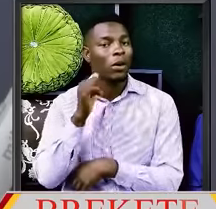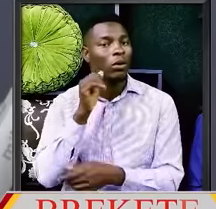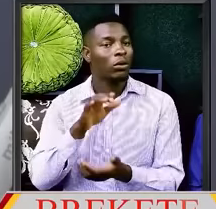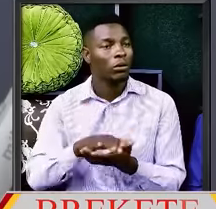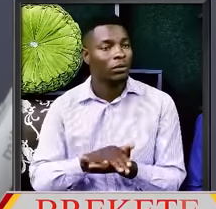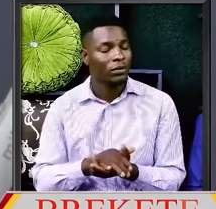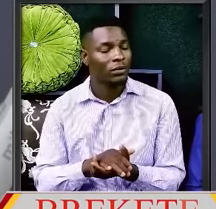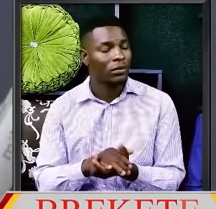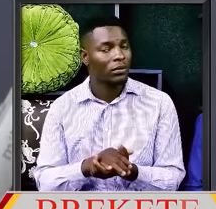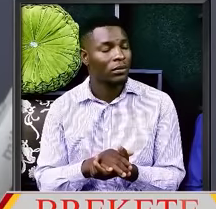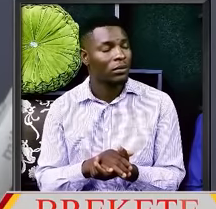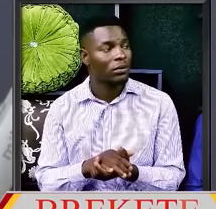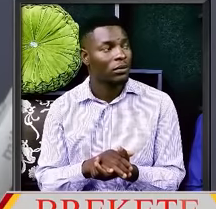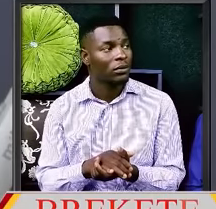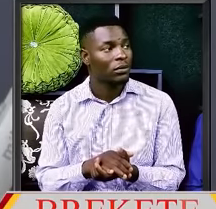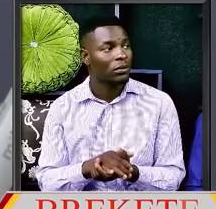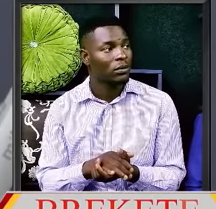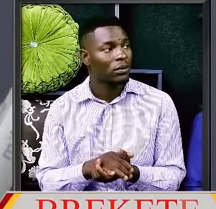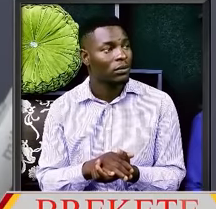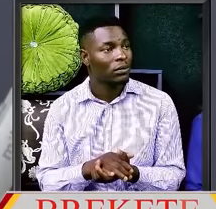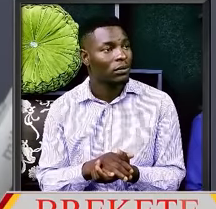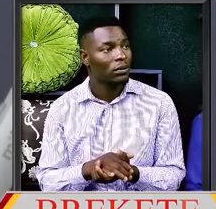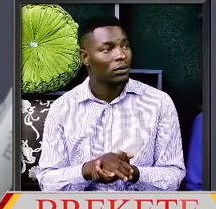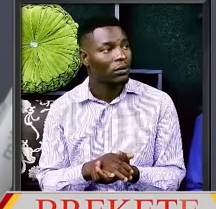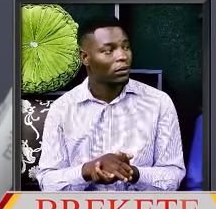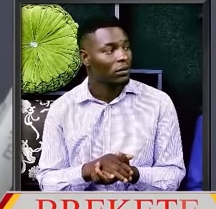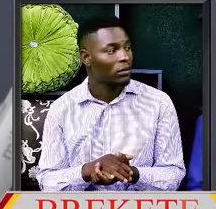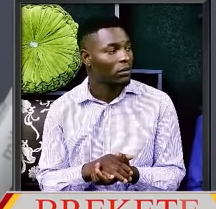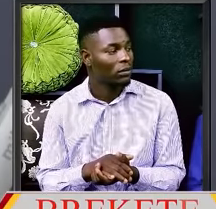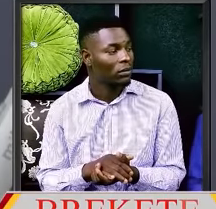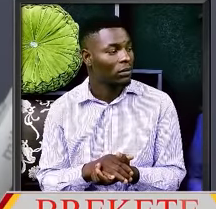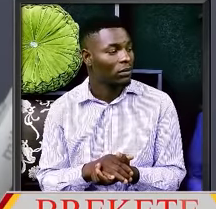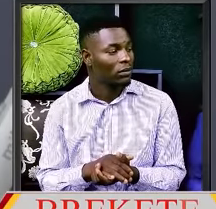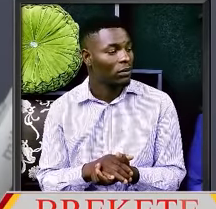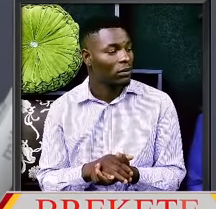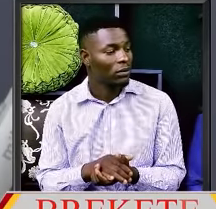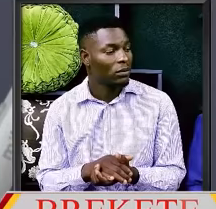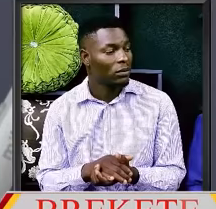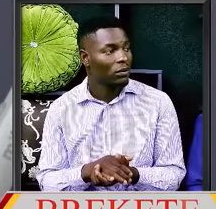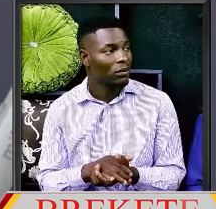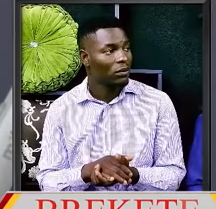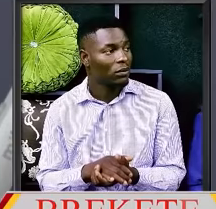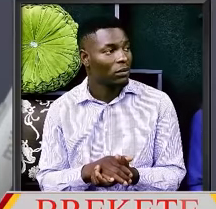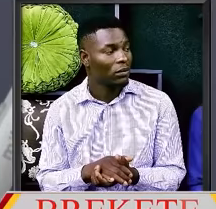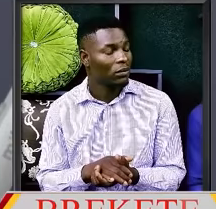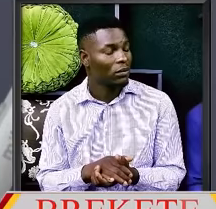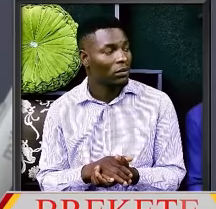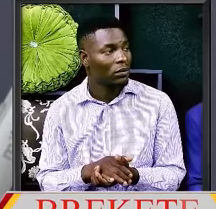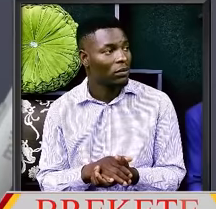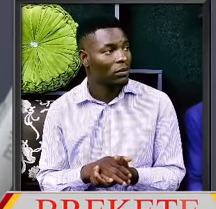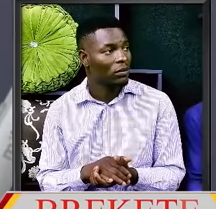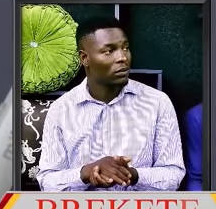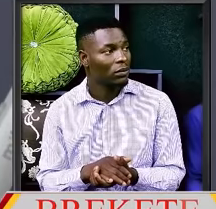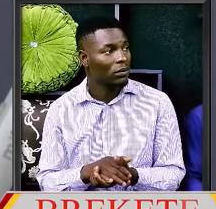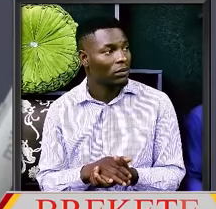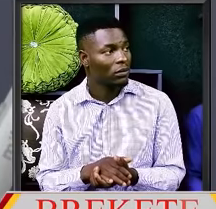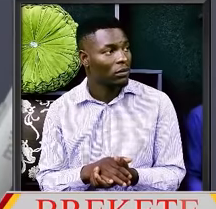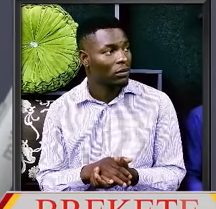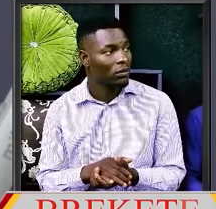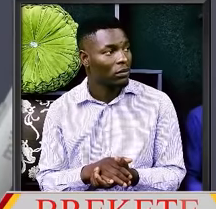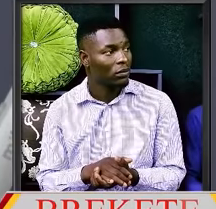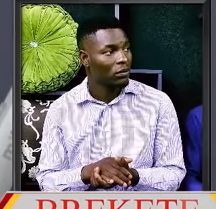And the first thing she told Baba Mohbad was, can you please take this body to your